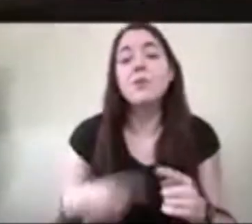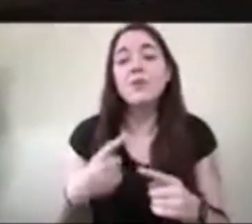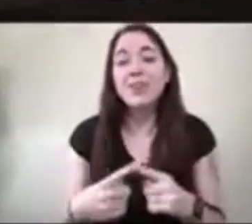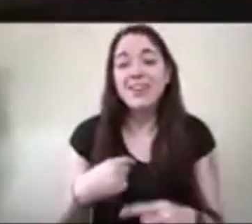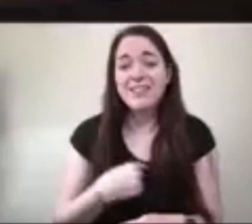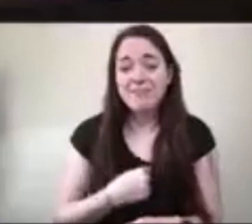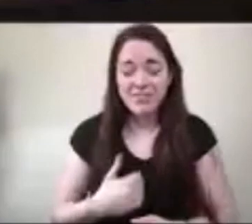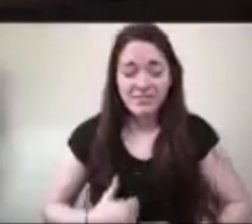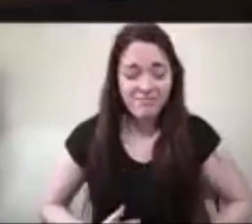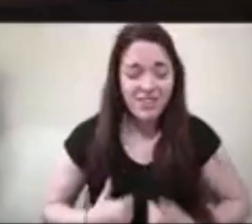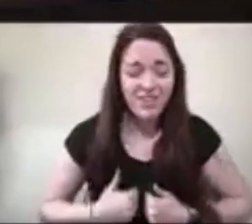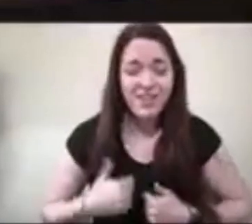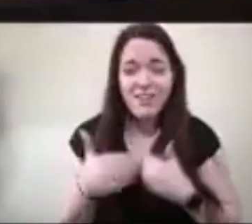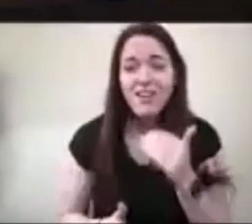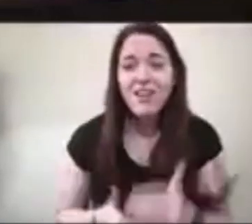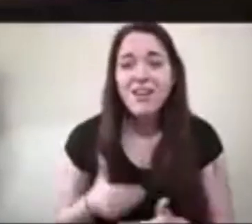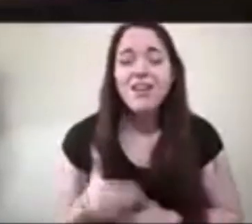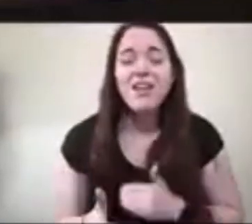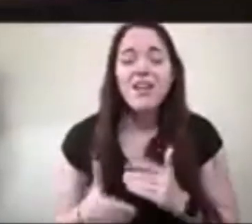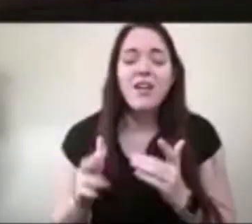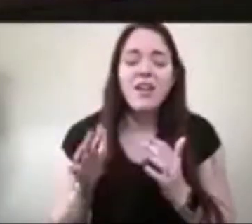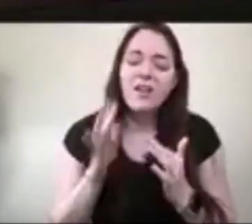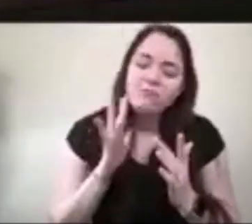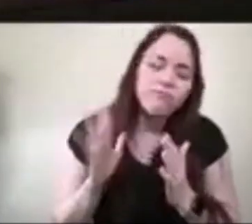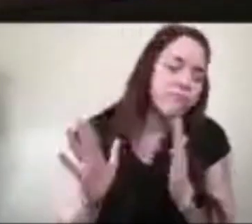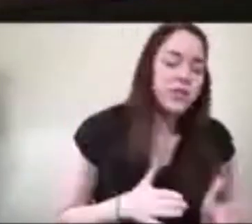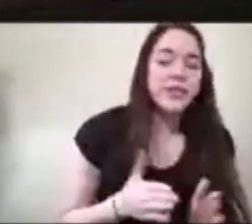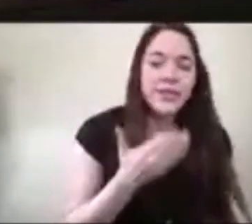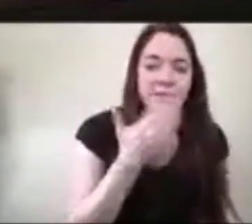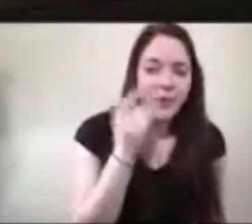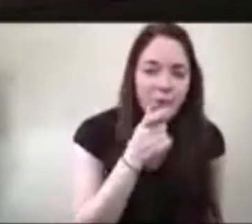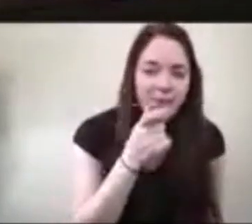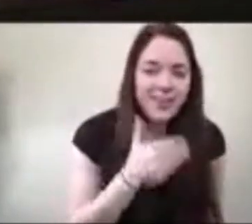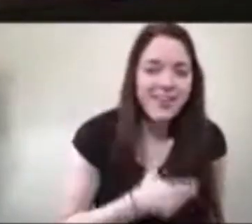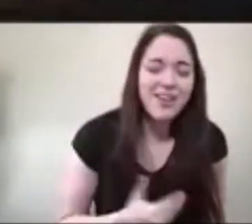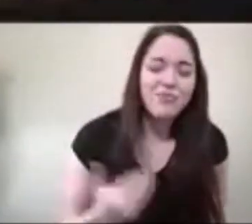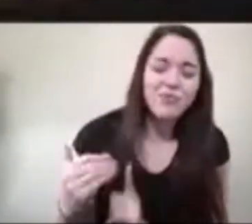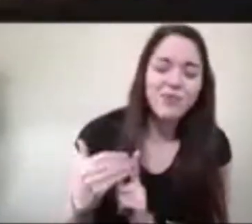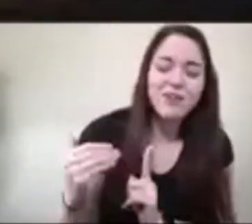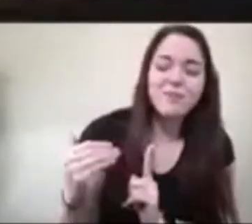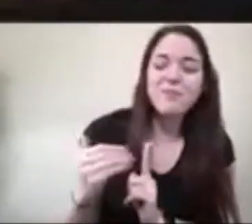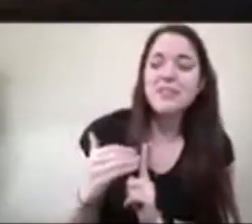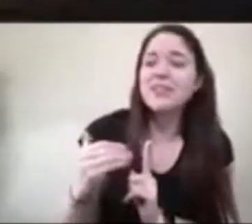Forget my name, remind me who I am.